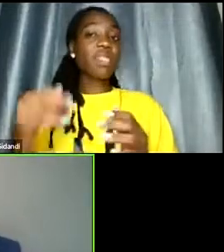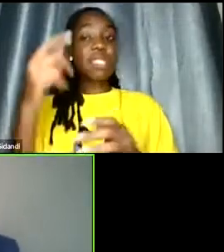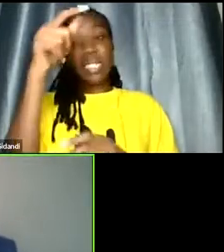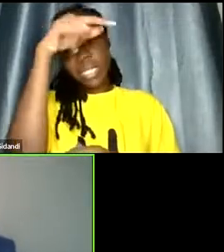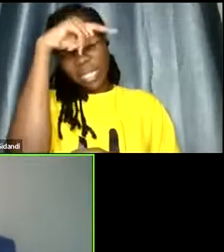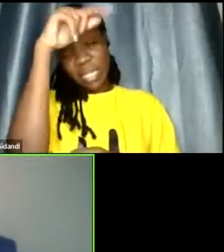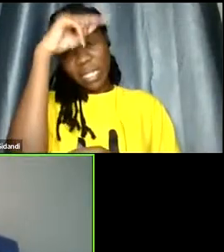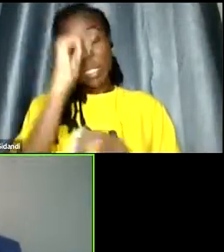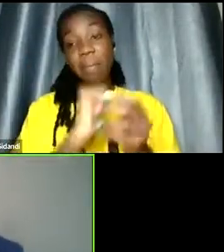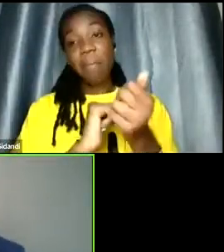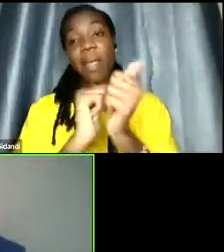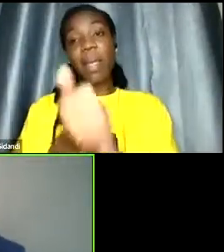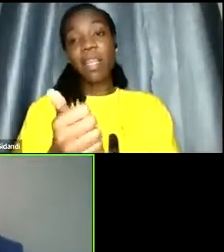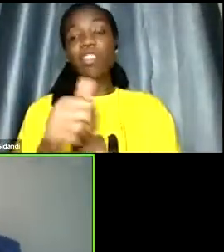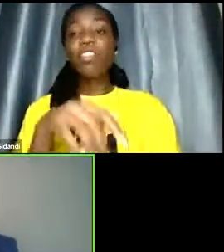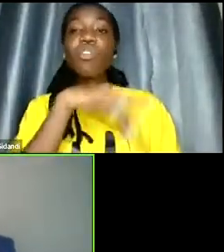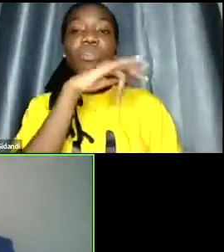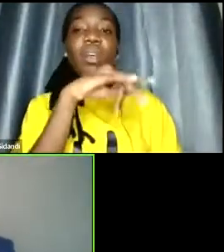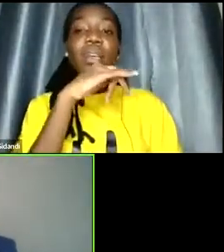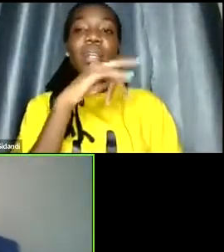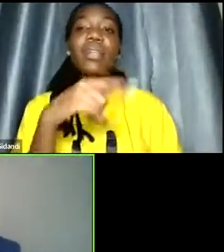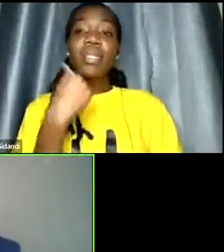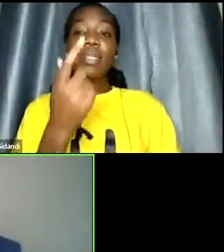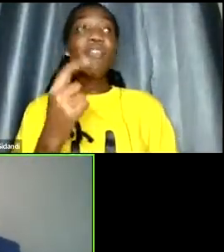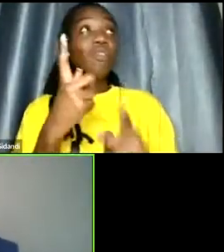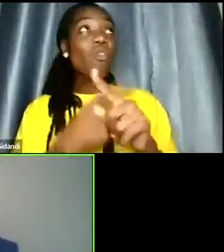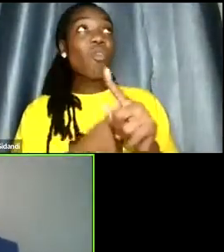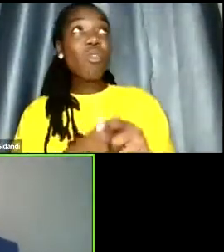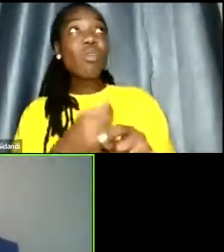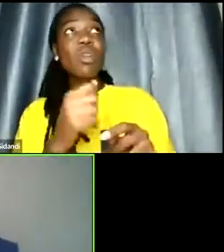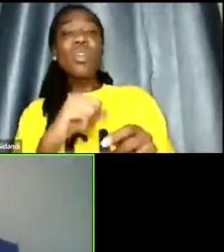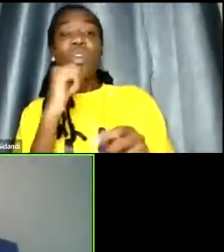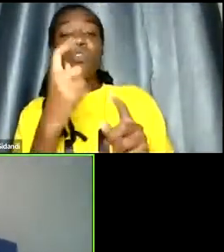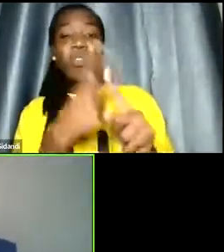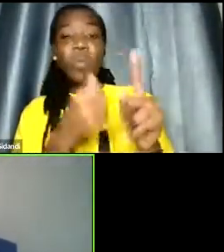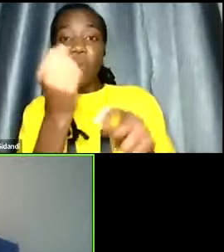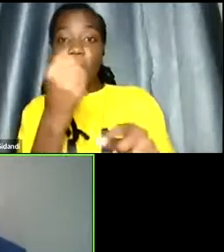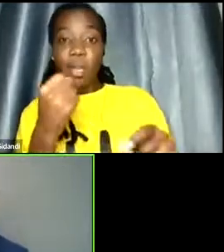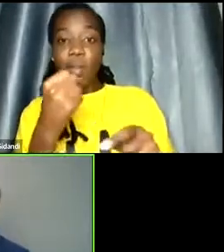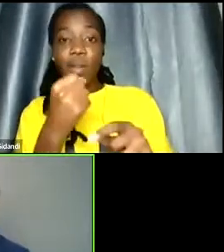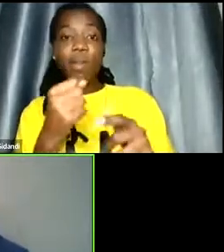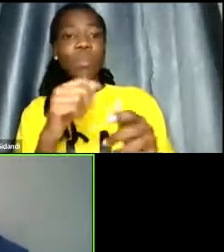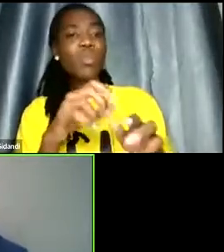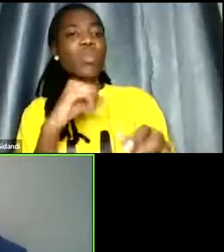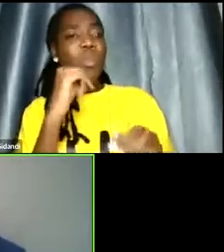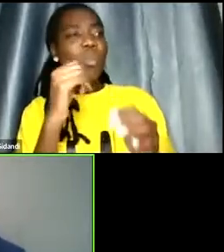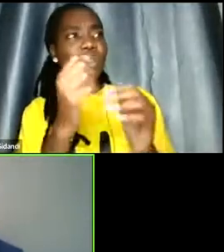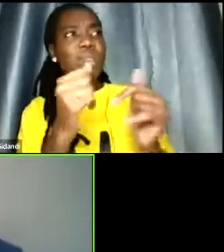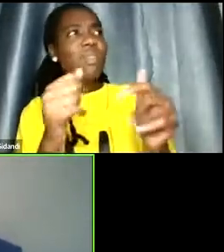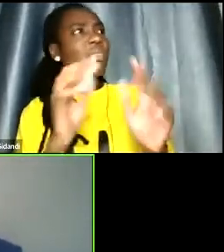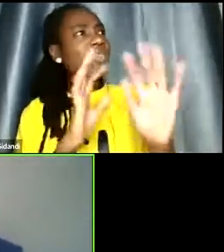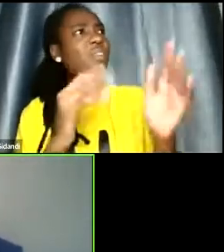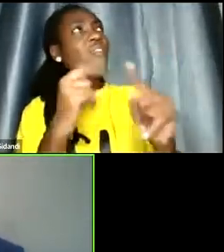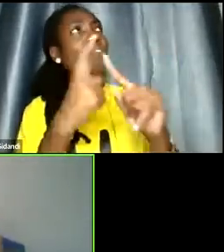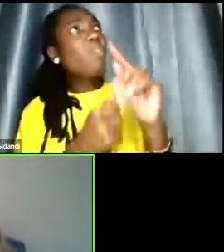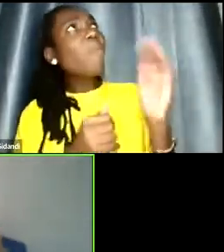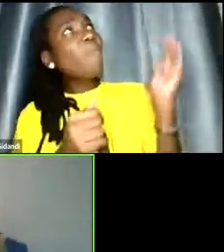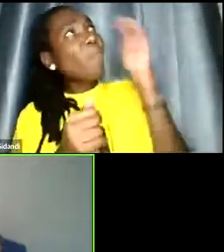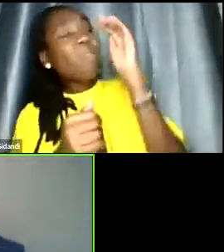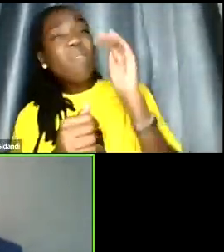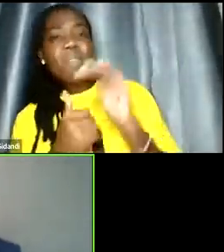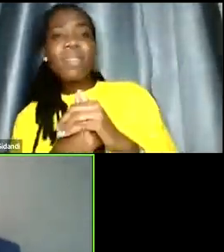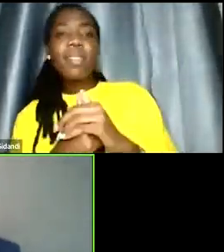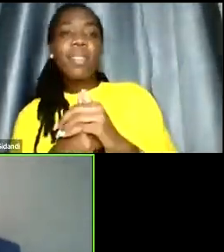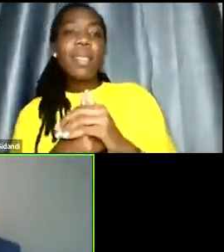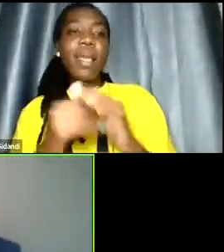In Uganda, we have a saying, they came through the ventilator, not even through the window, not even through the door, through the ventilator. Come on. And they ended